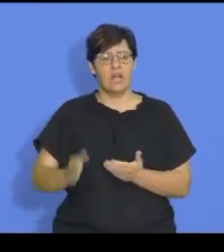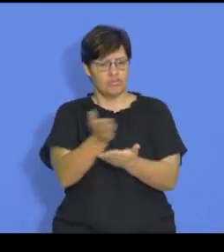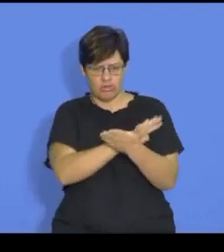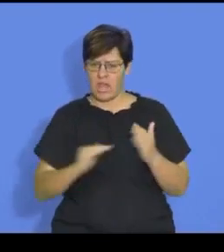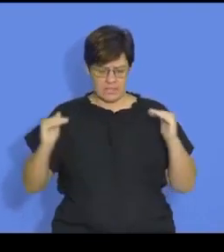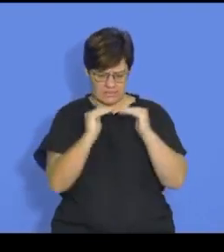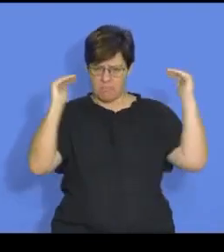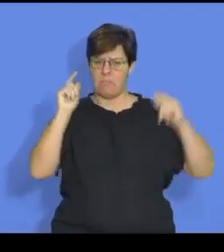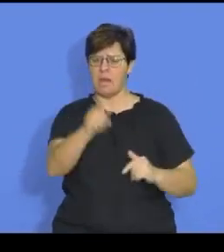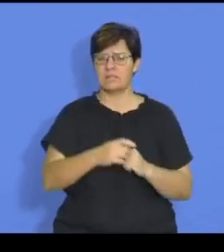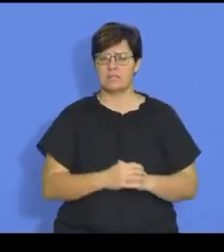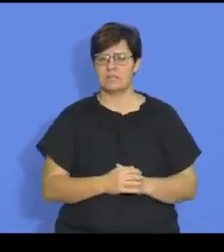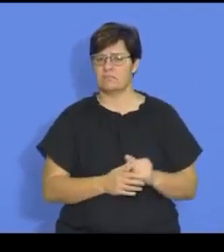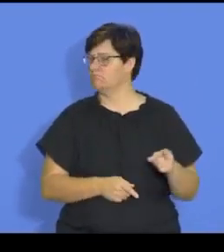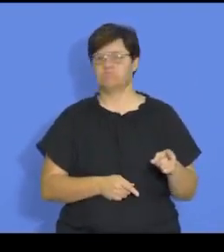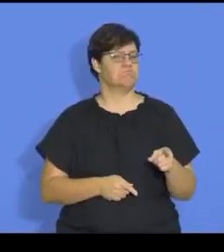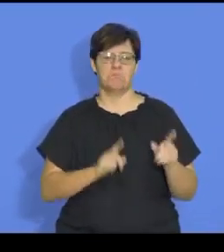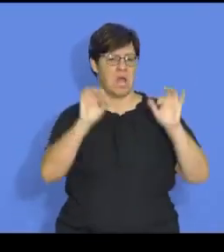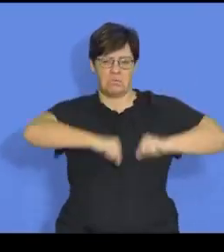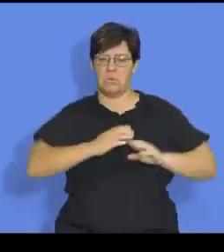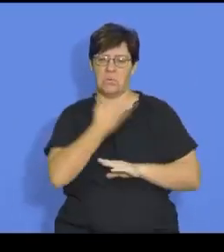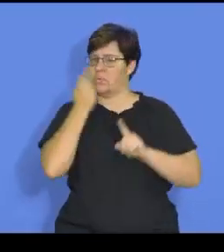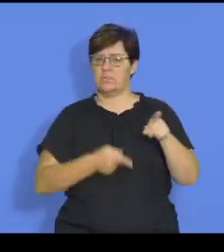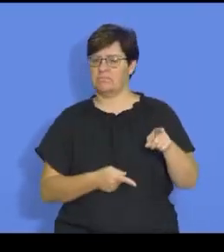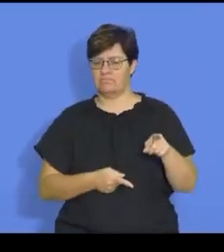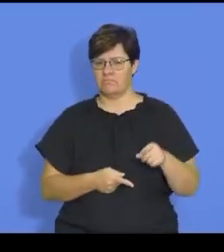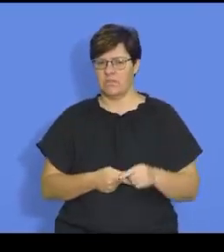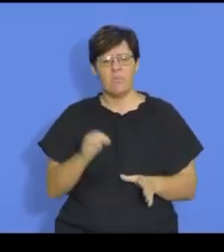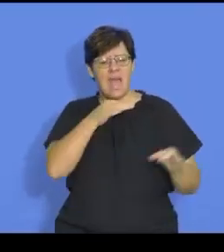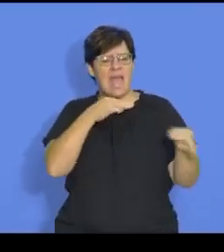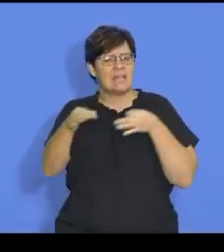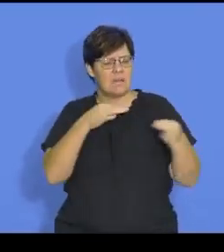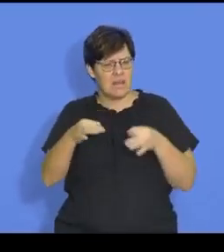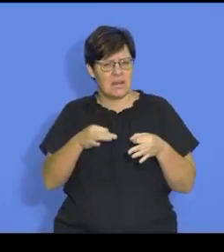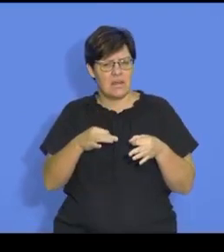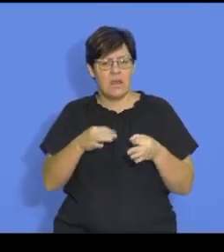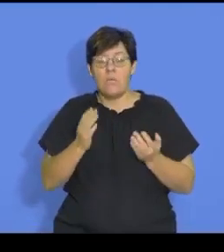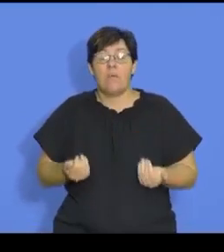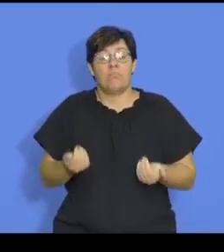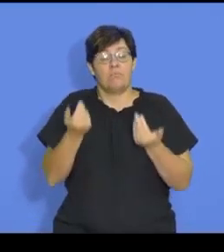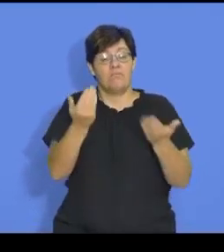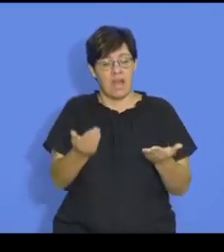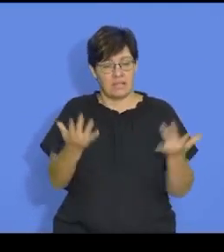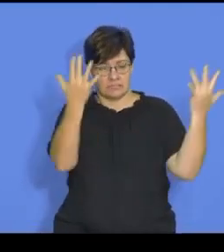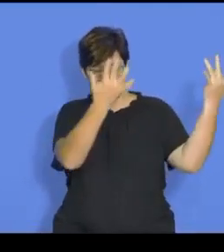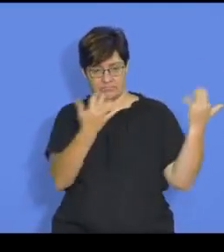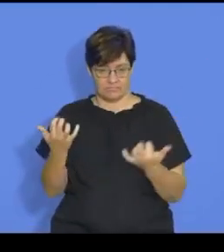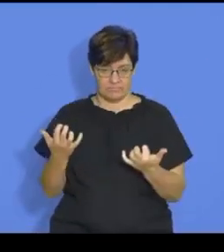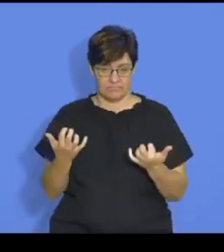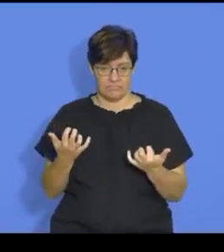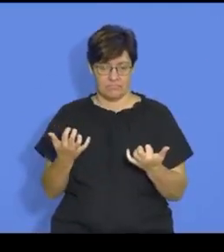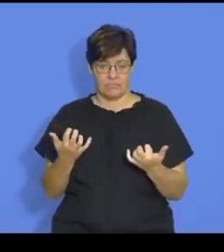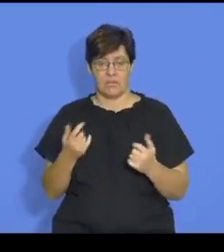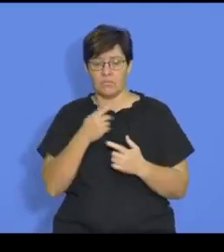shared equally. Craig disagrees. Briefly explain by providing a